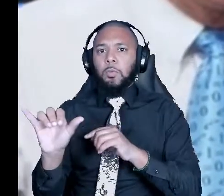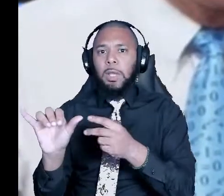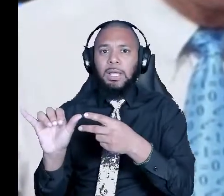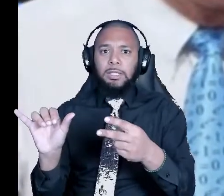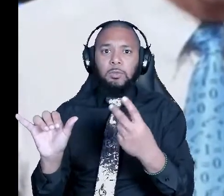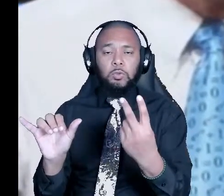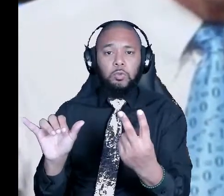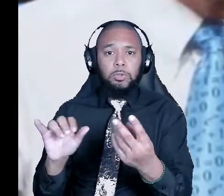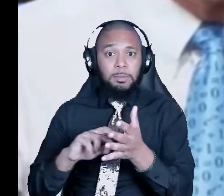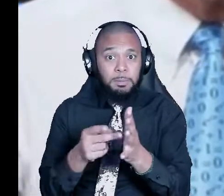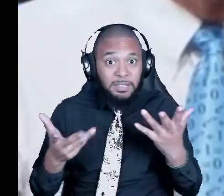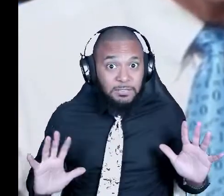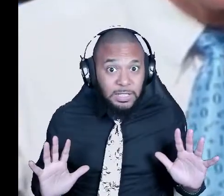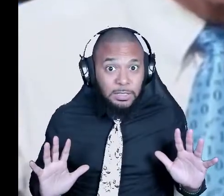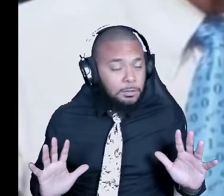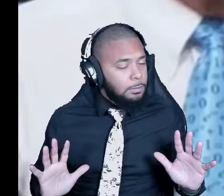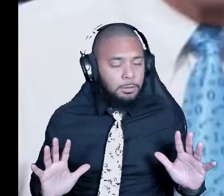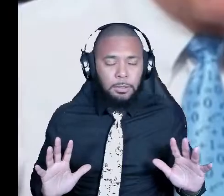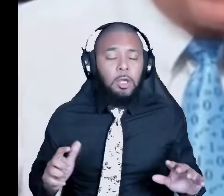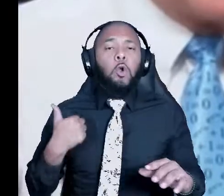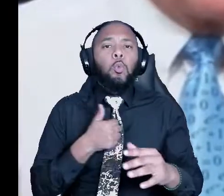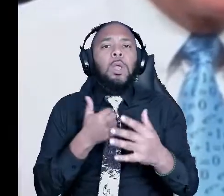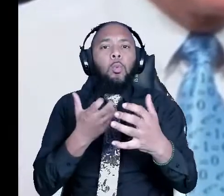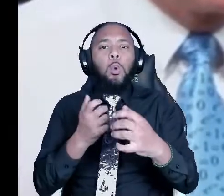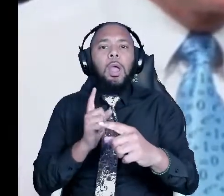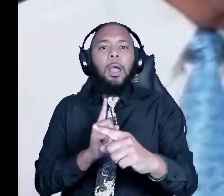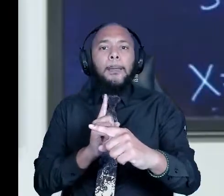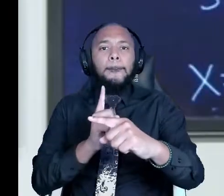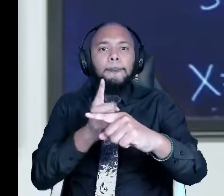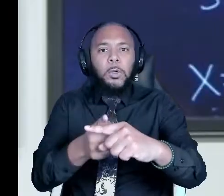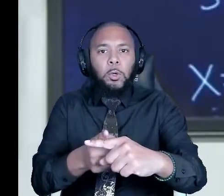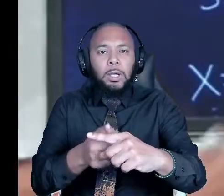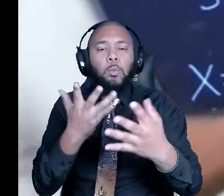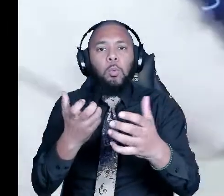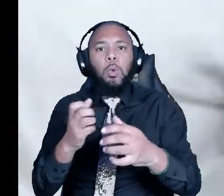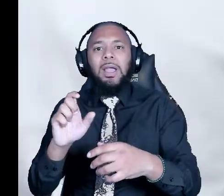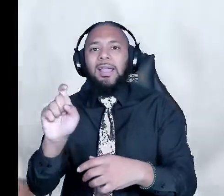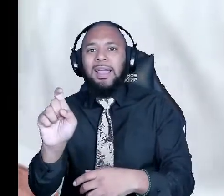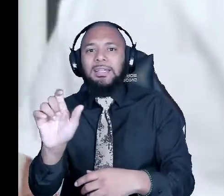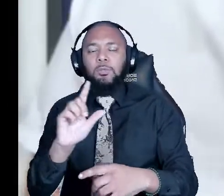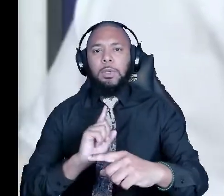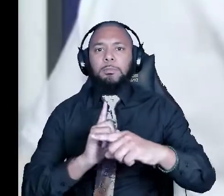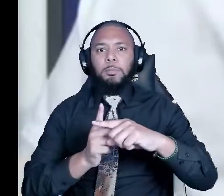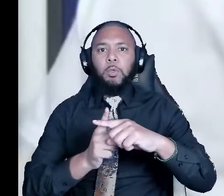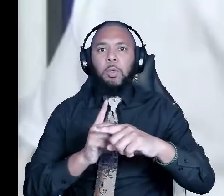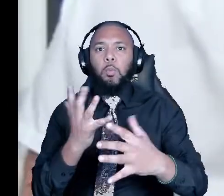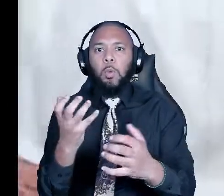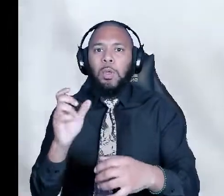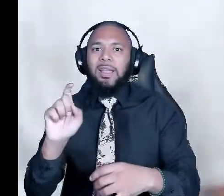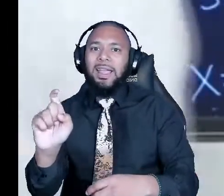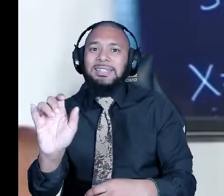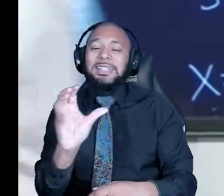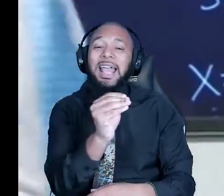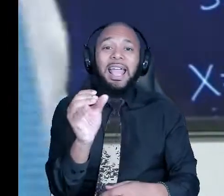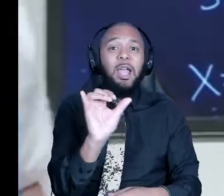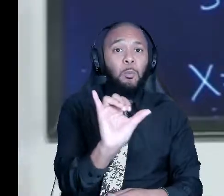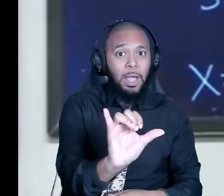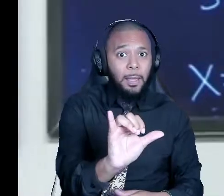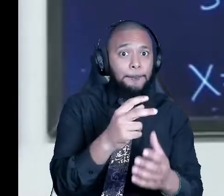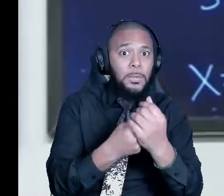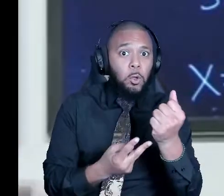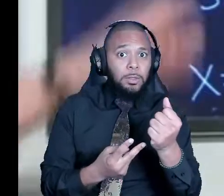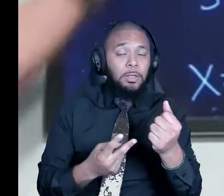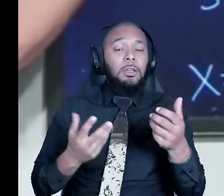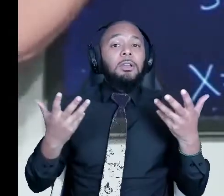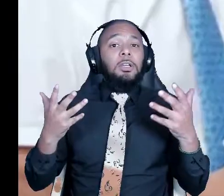point, which means we're looking for an x and a y. All we know so far is that x is 2.